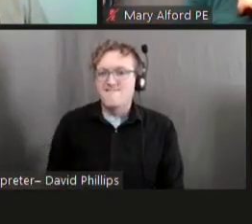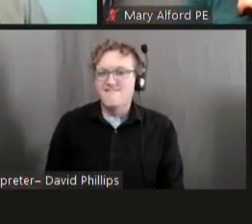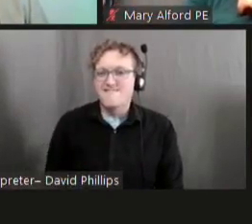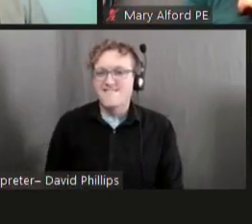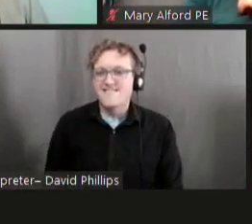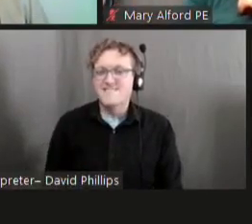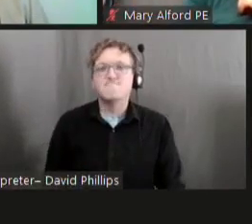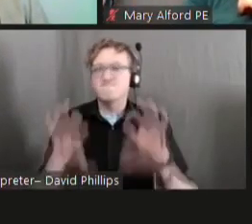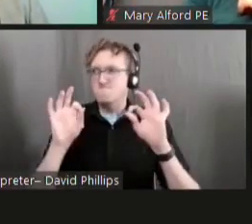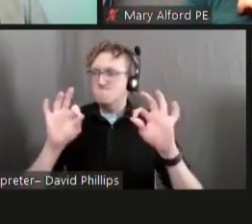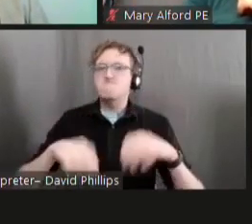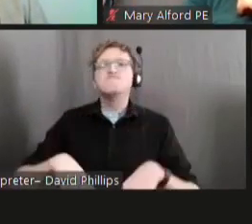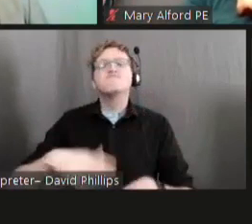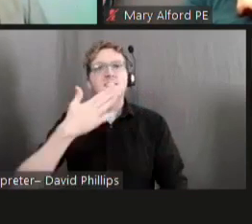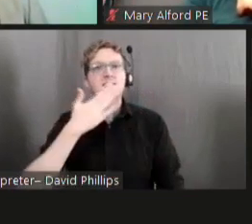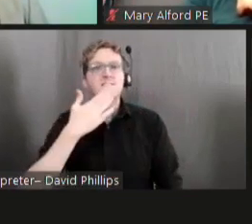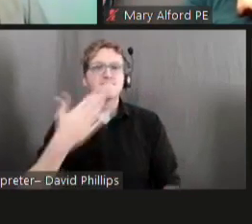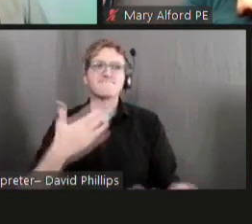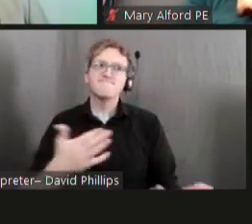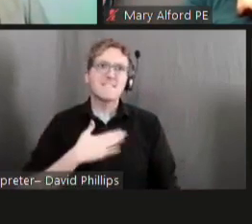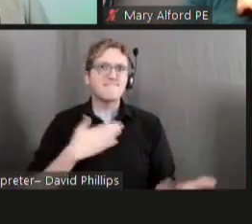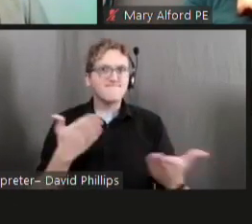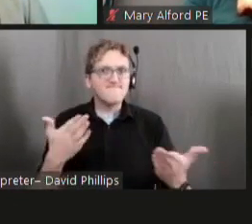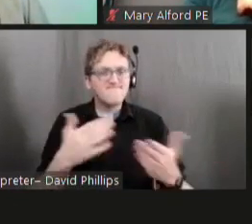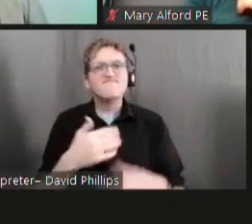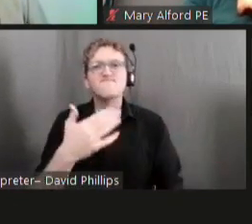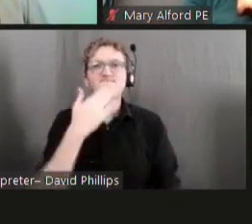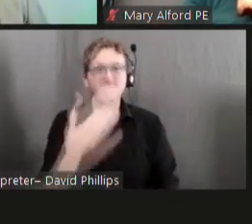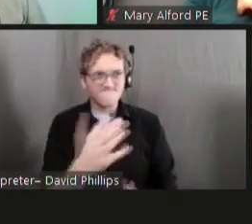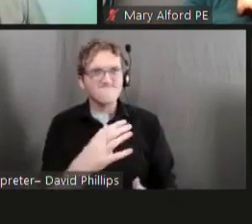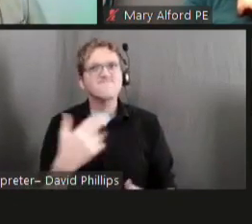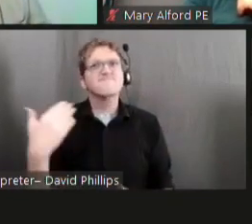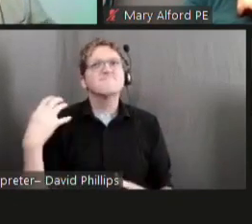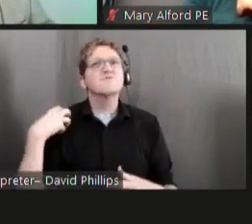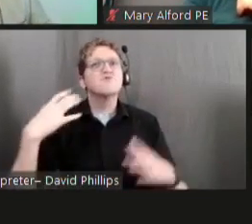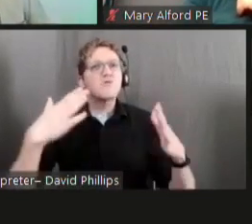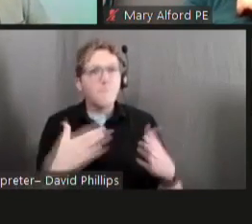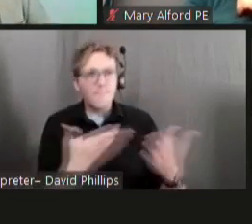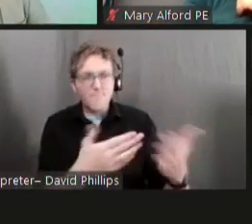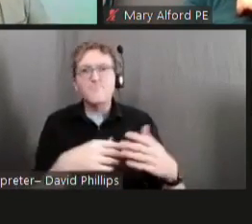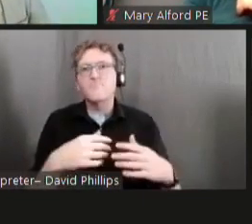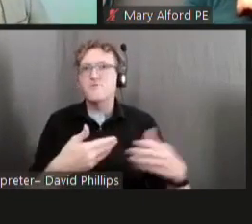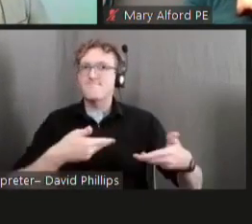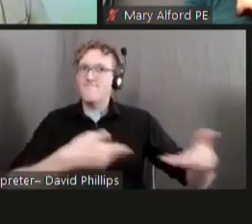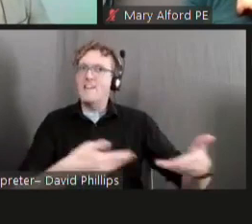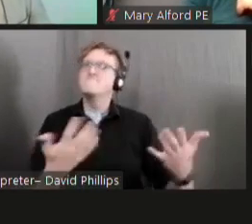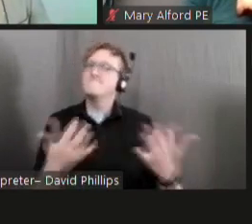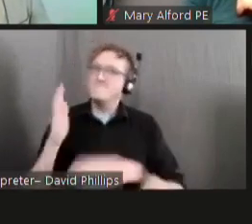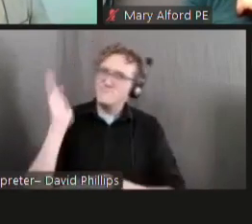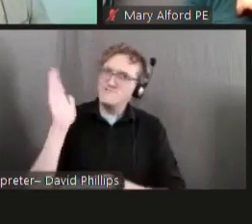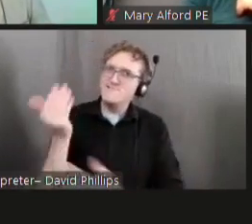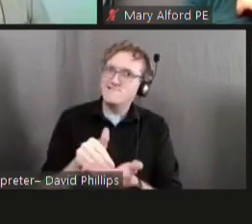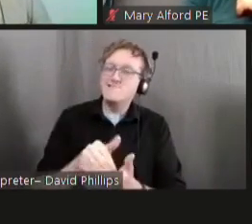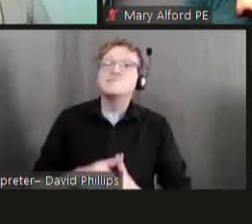All right, well, thank you. Yeah, it's an honor to be here. Thank you very much, Chairman Cornell, to invite me back again today to present. And good